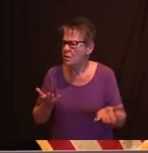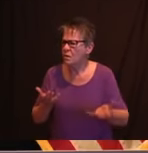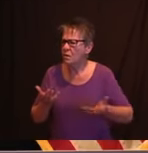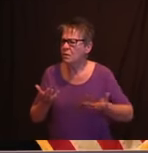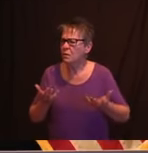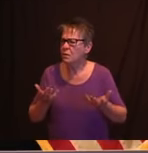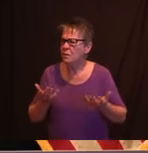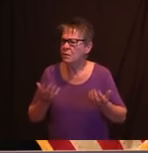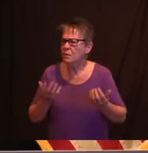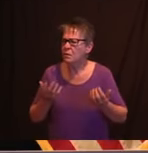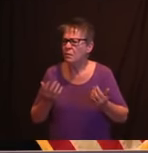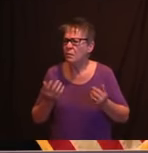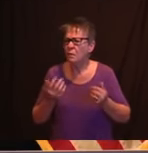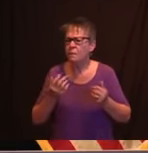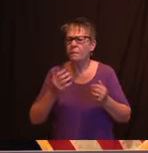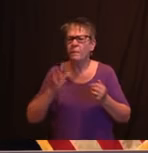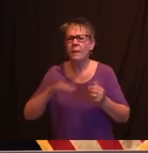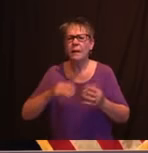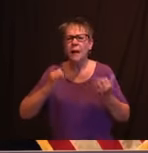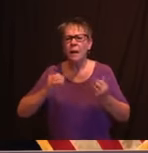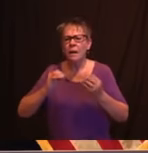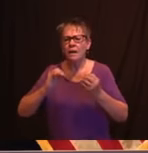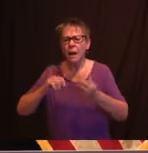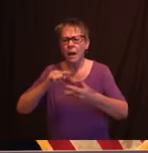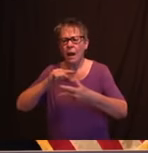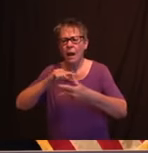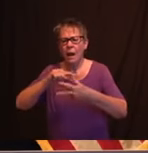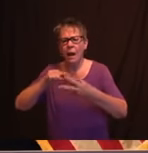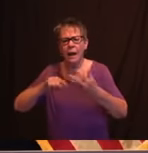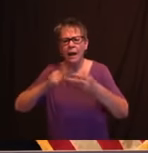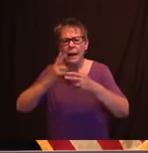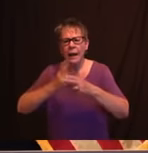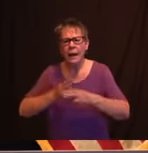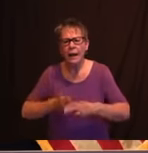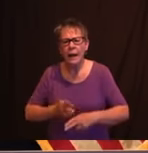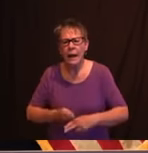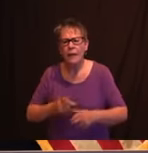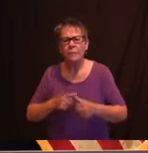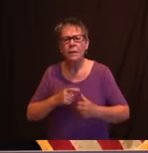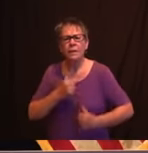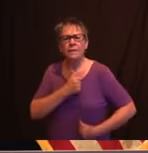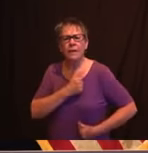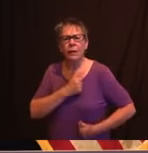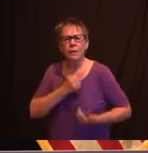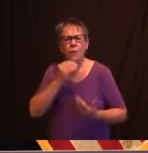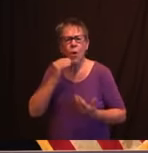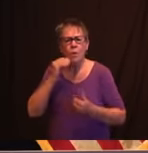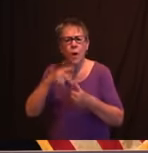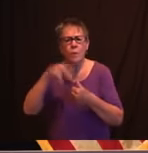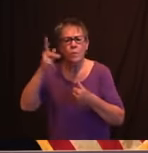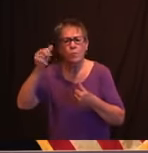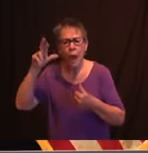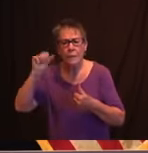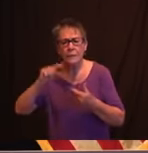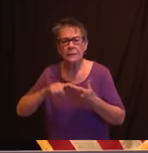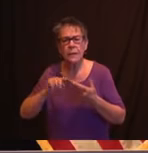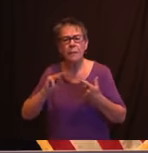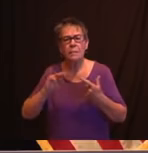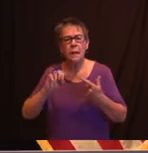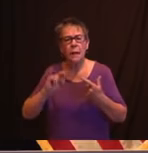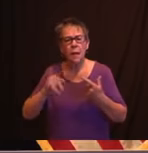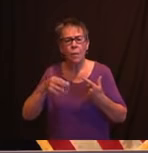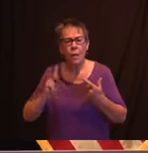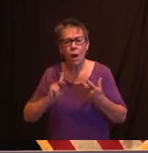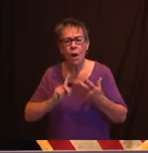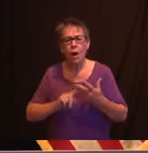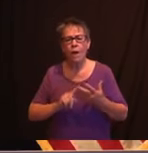were handled at the Paramus and Menlo Veterans Homes, considering they have among the highest death tolls in New Jersey? How feasible are